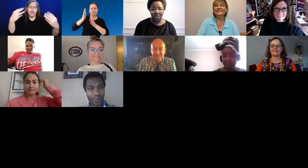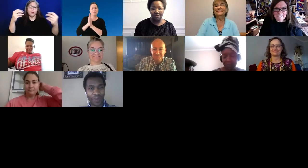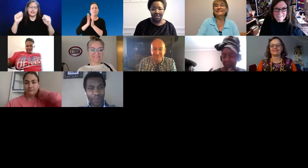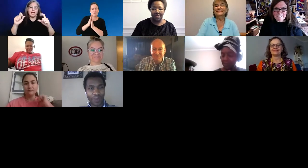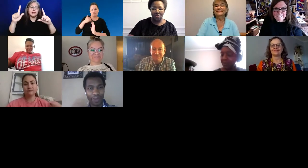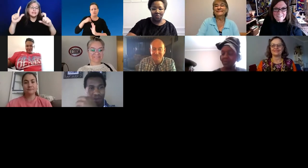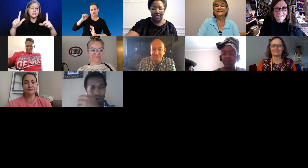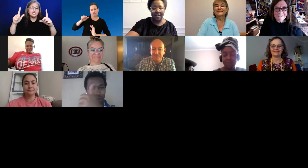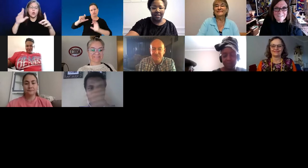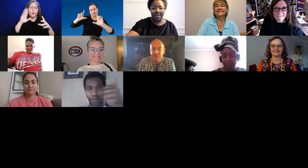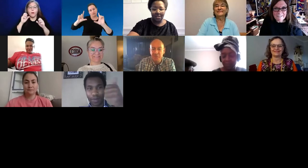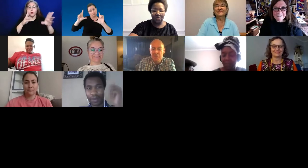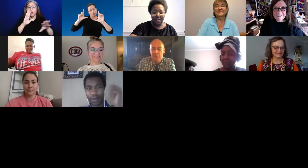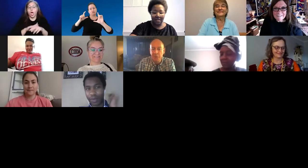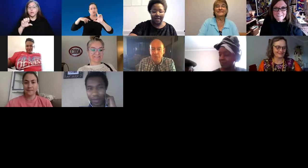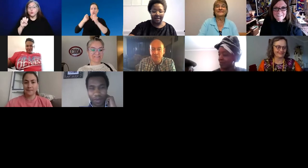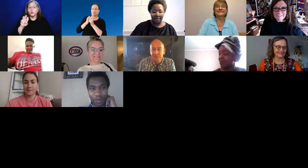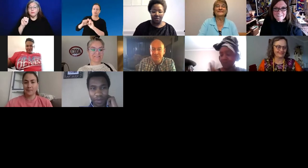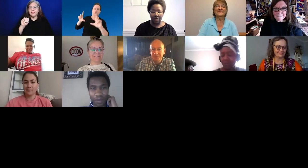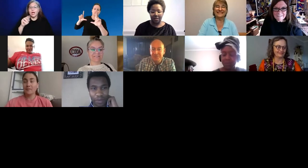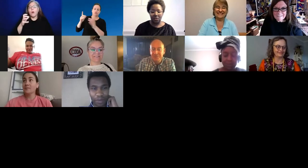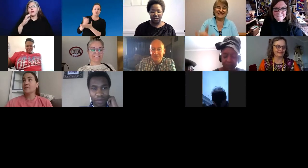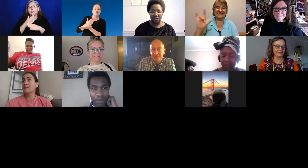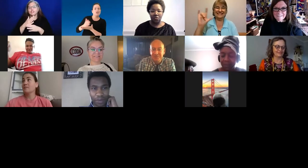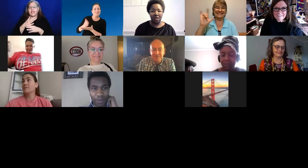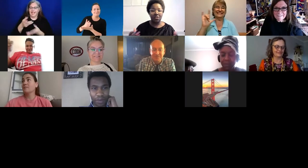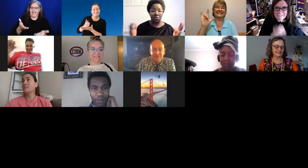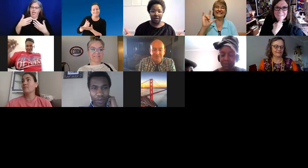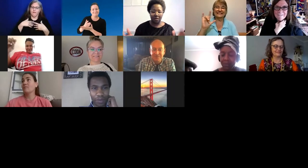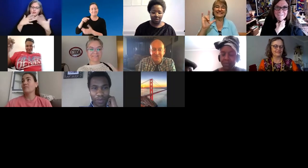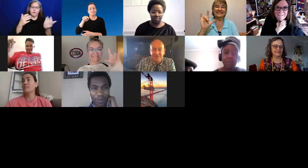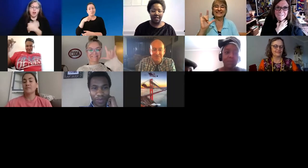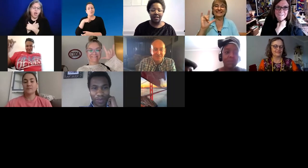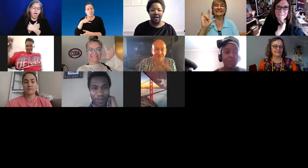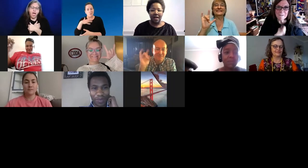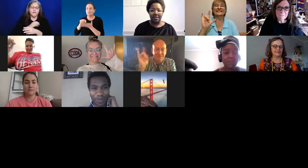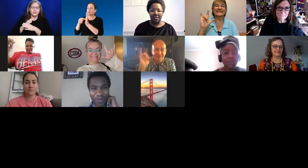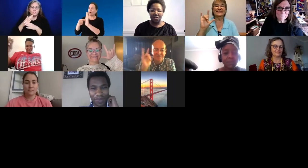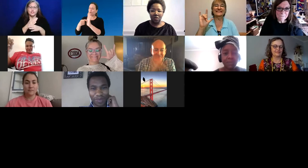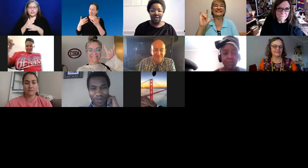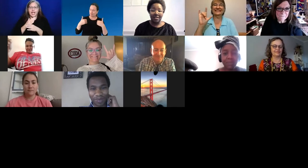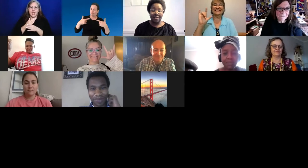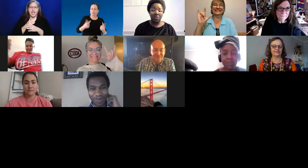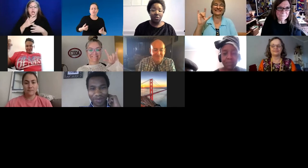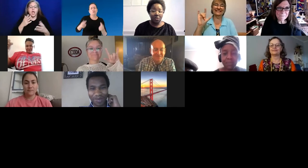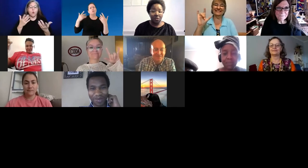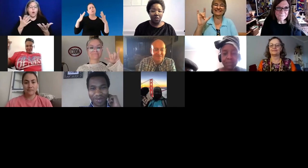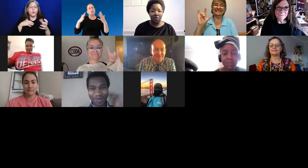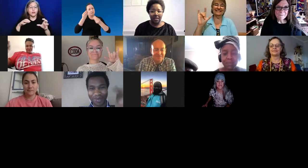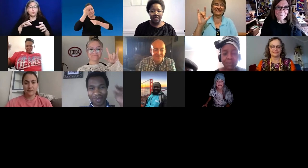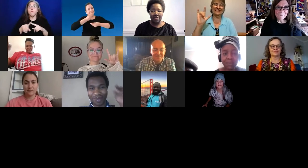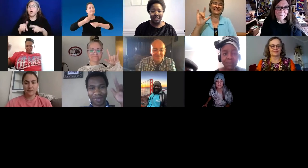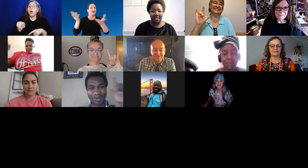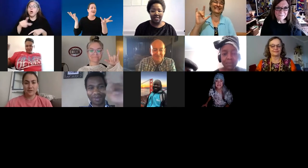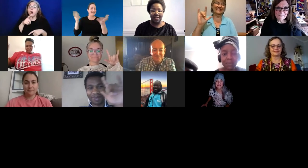it on social media as well, just to share the love and the work that we do and to spread the gospel. And just to quickly say to those who